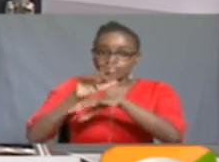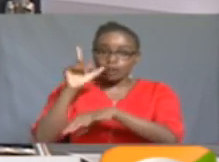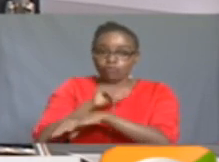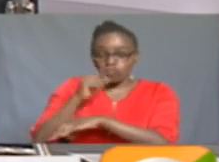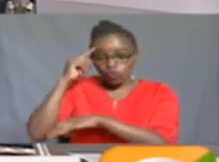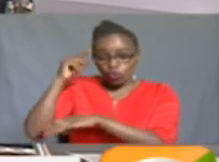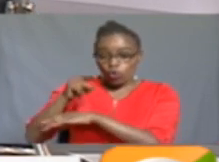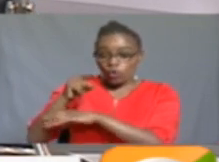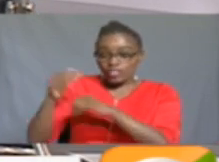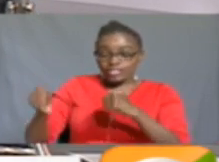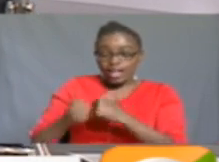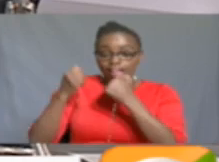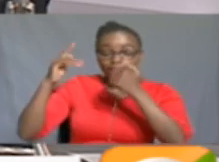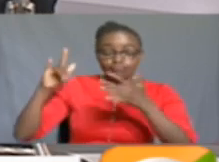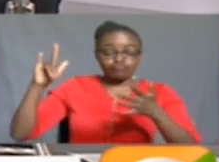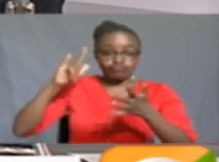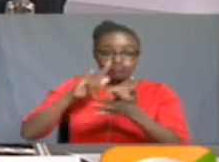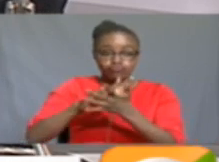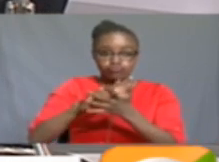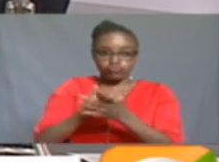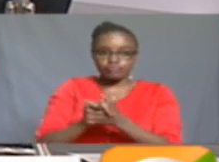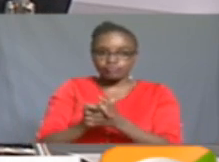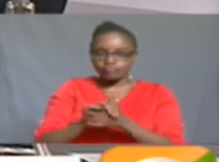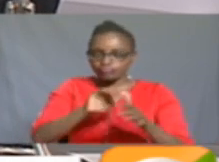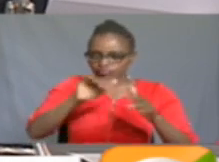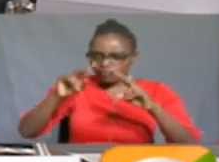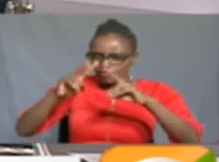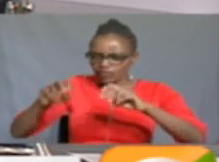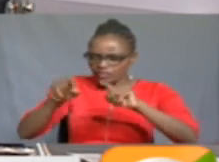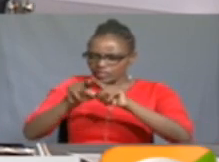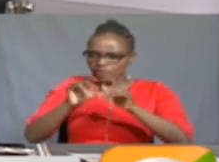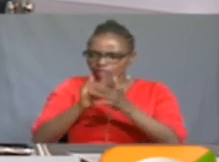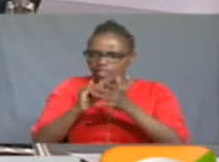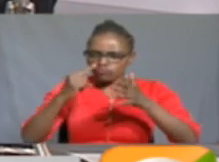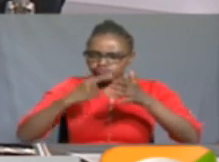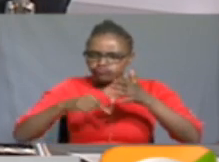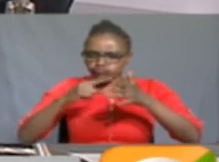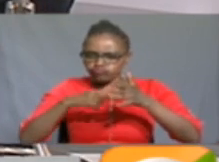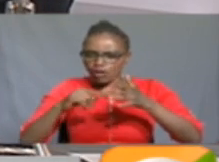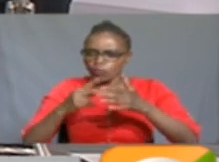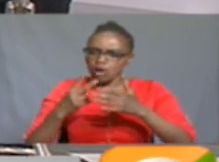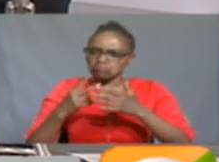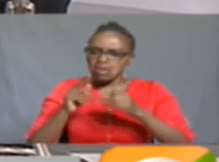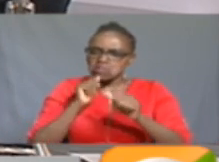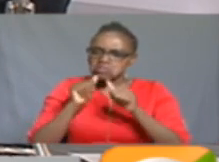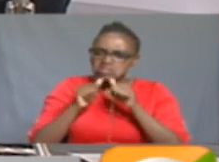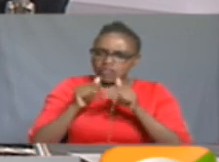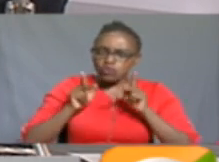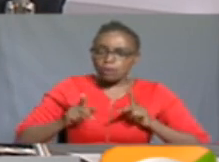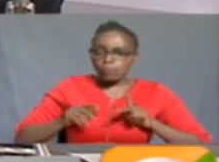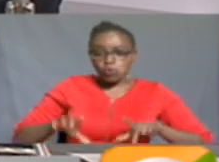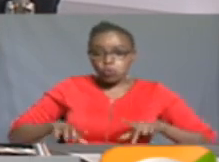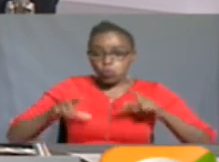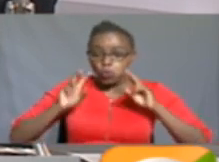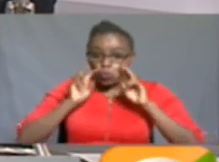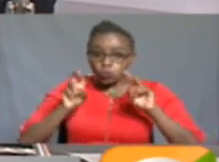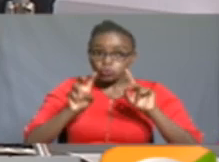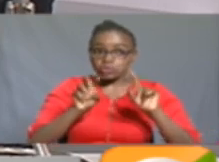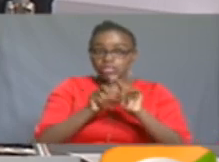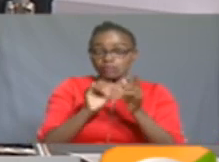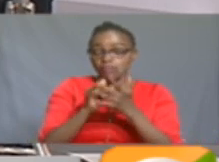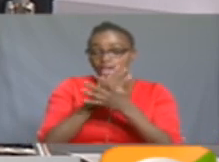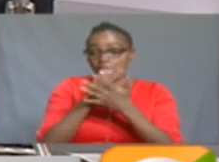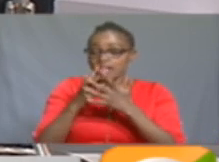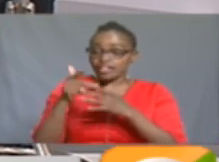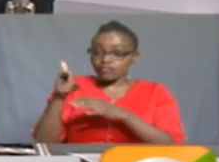that ill-fated airline. Now, the investigators will also record interviews with eyewitnesses, survivors, and analyze any audio or